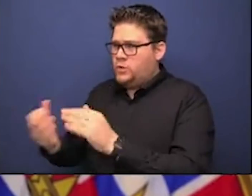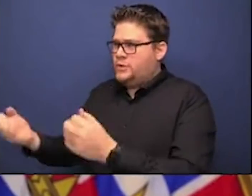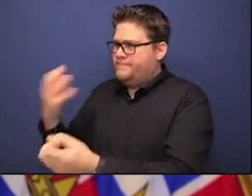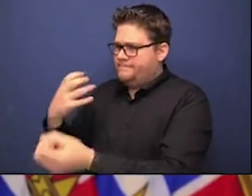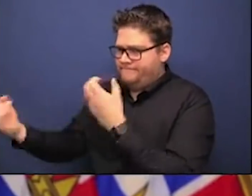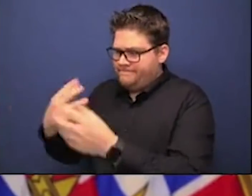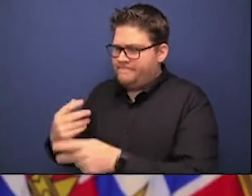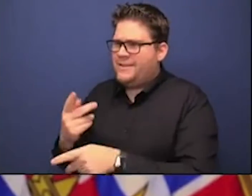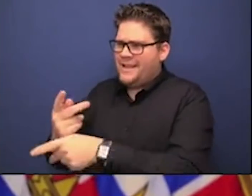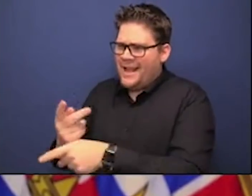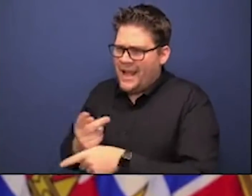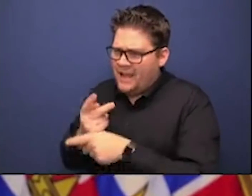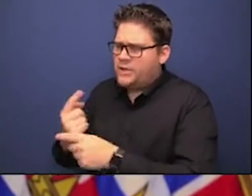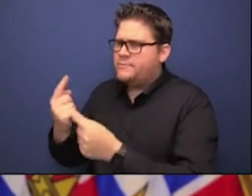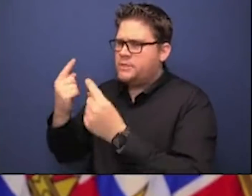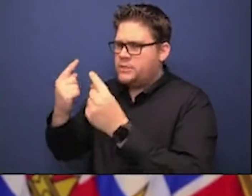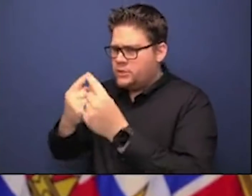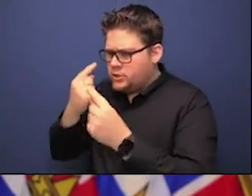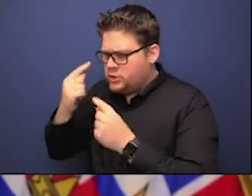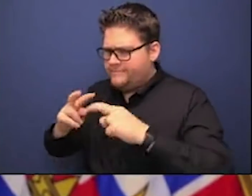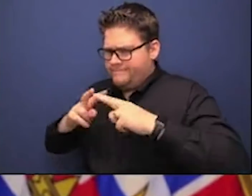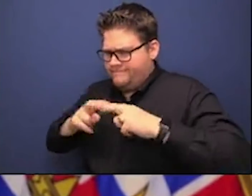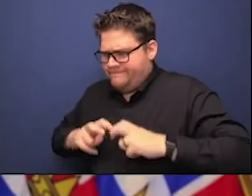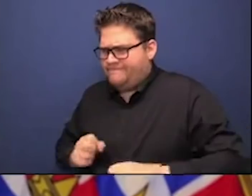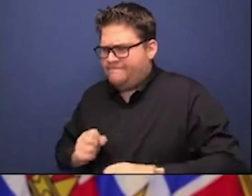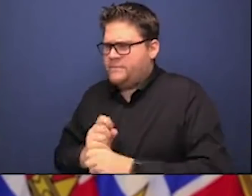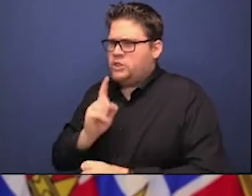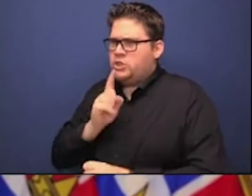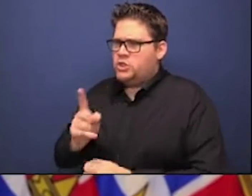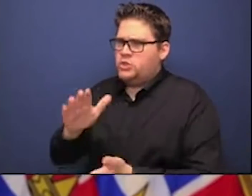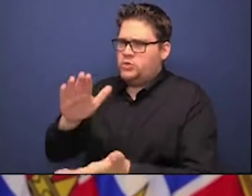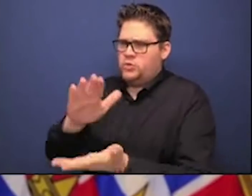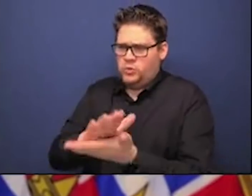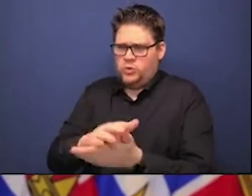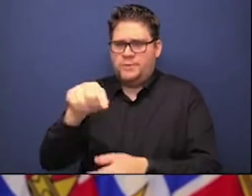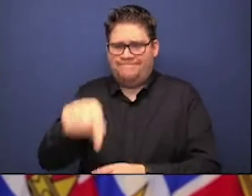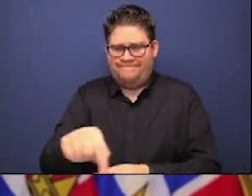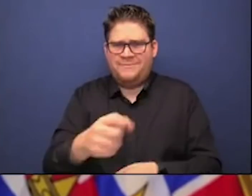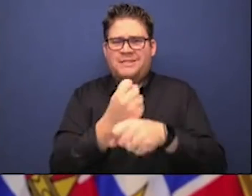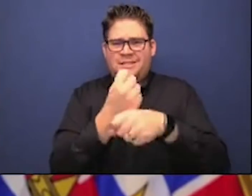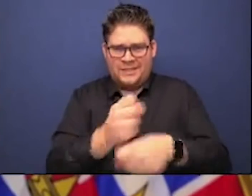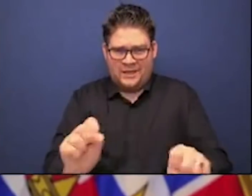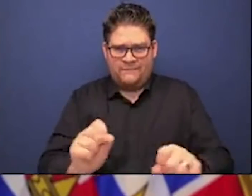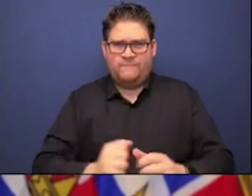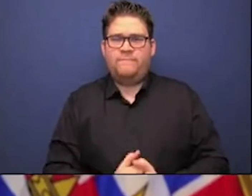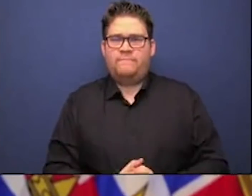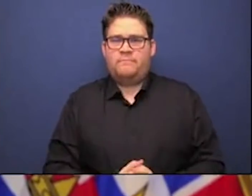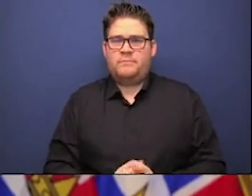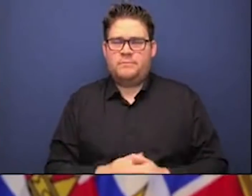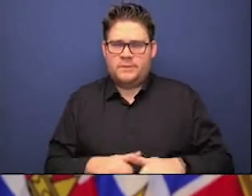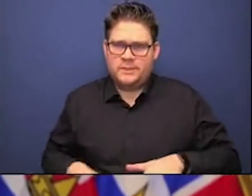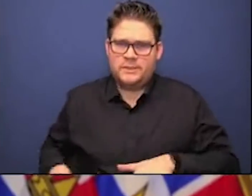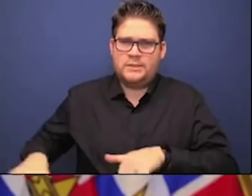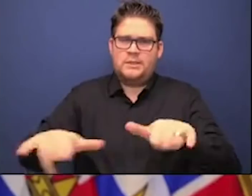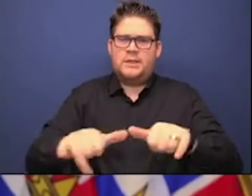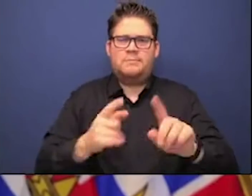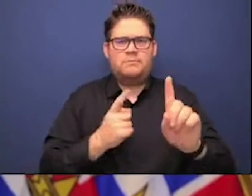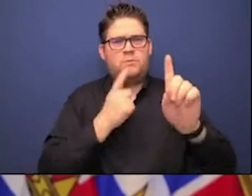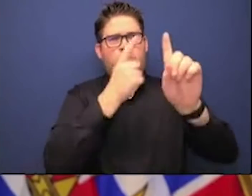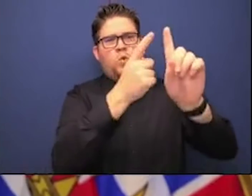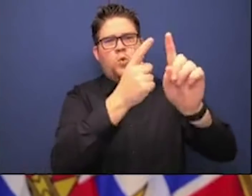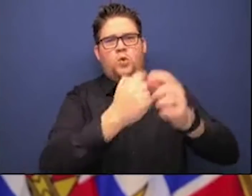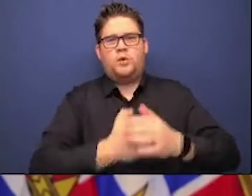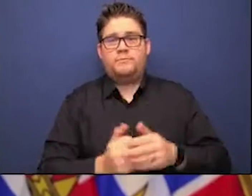to ensure schools are safe. This is our collective North Star and will remain so for the approximately 90 school